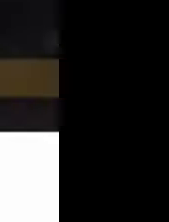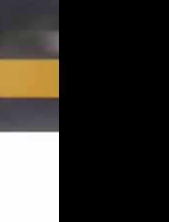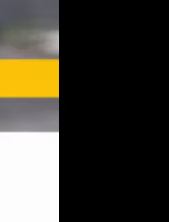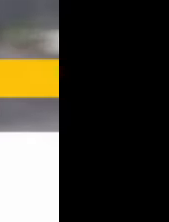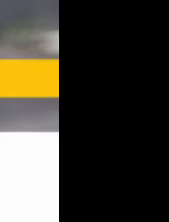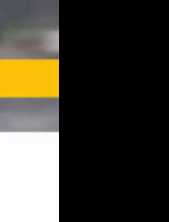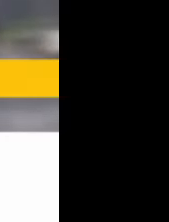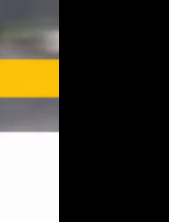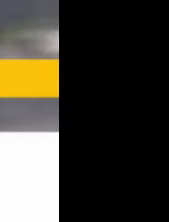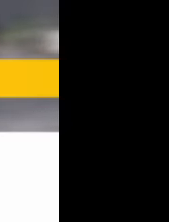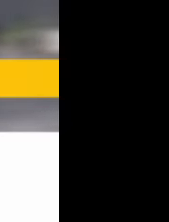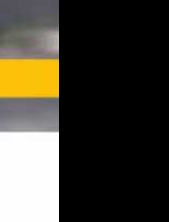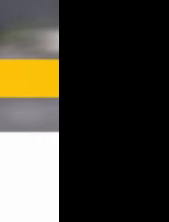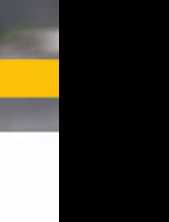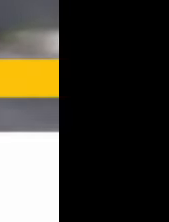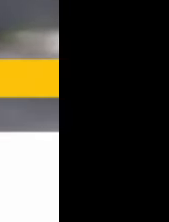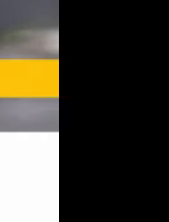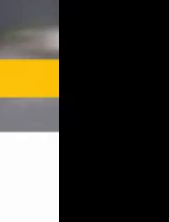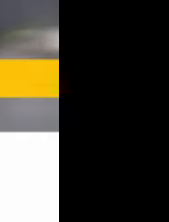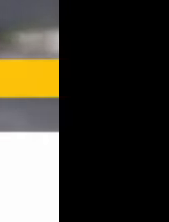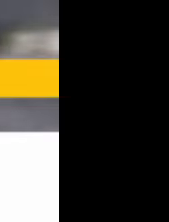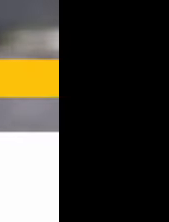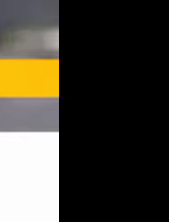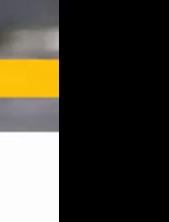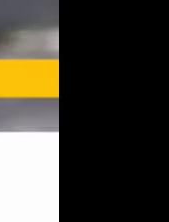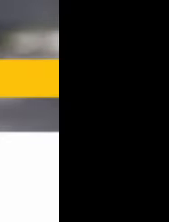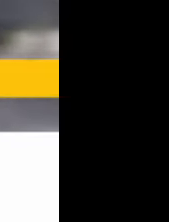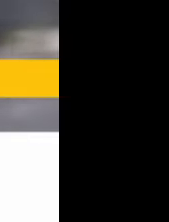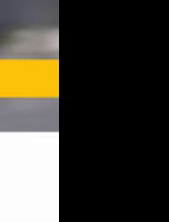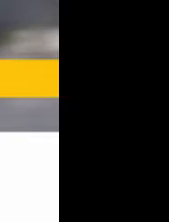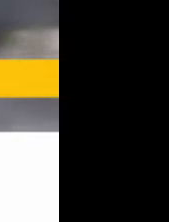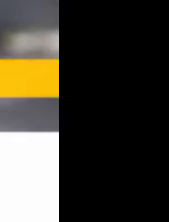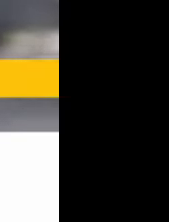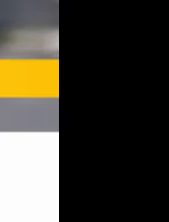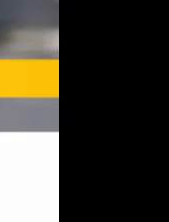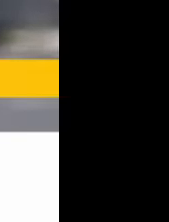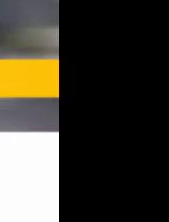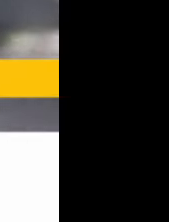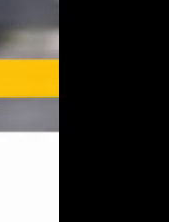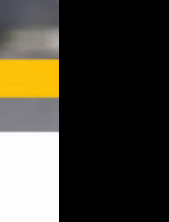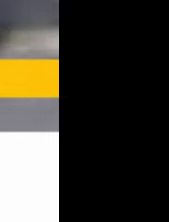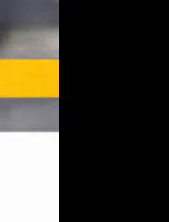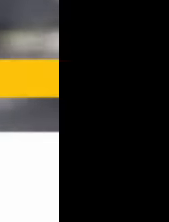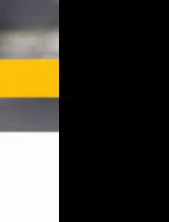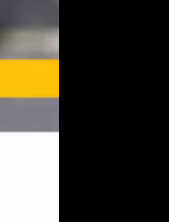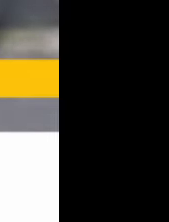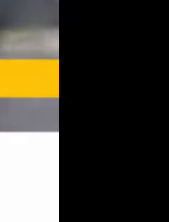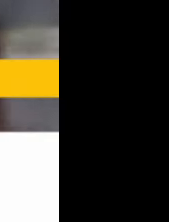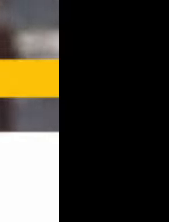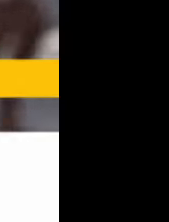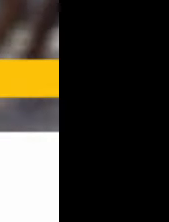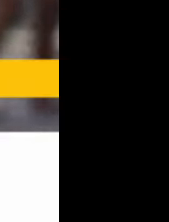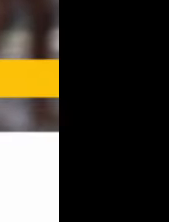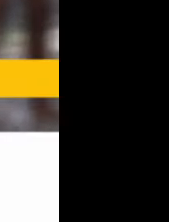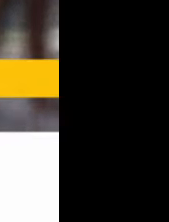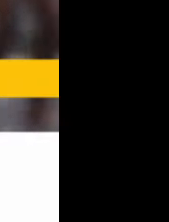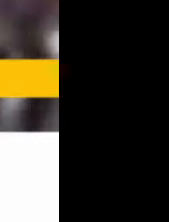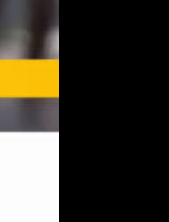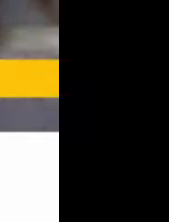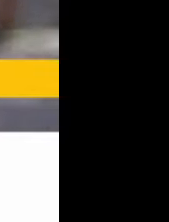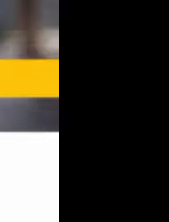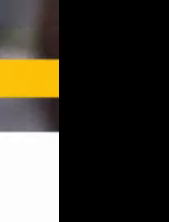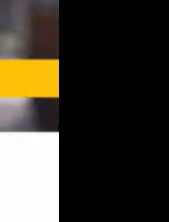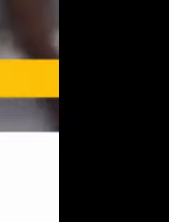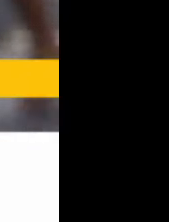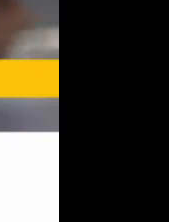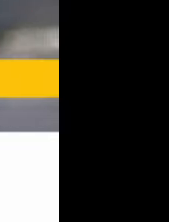Here's the short. My scholarship is helping me pursue a second master's degree and prepare for the CPA exam. I want to use this knowledge to help